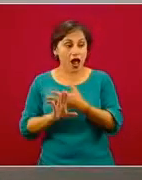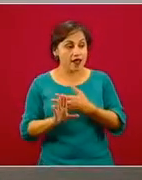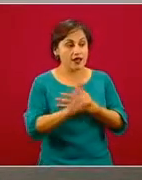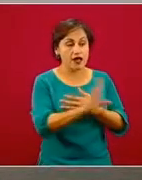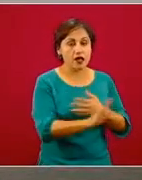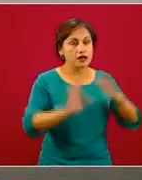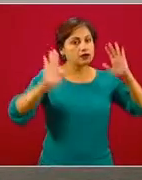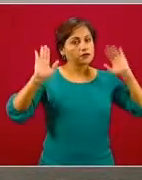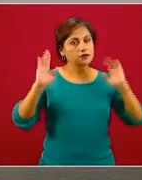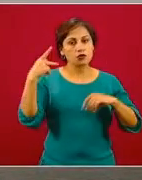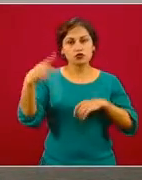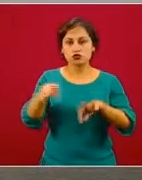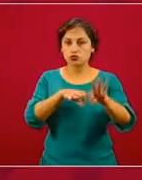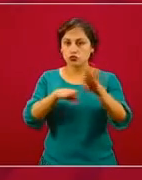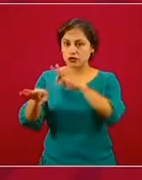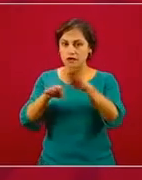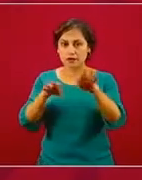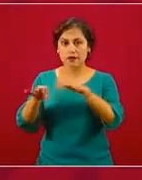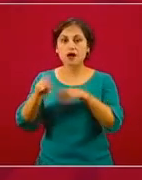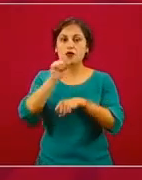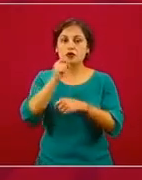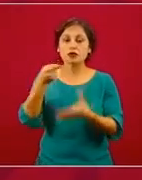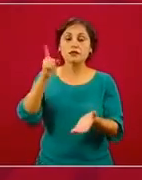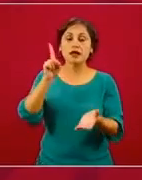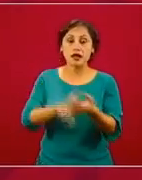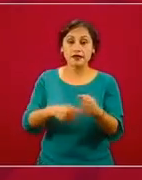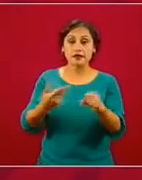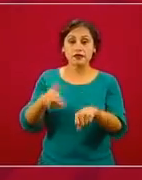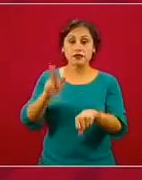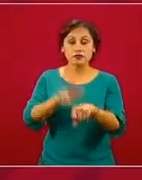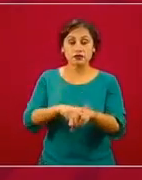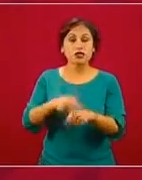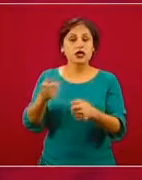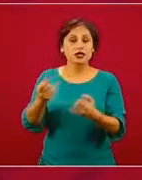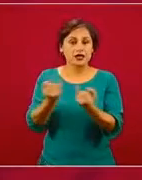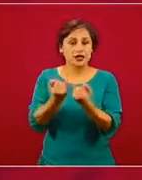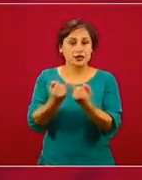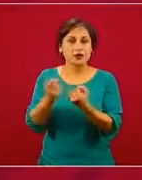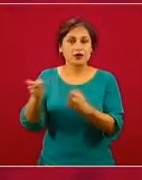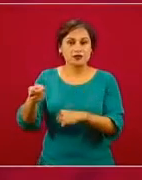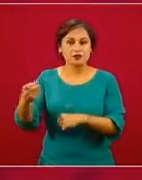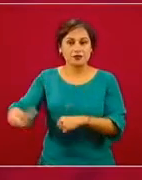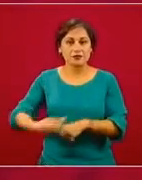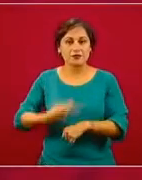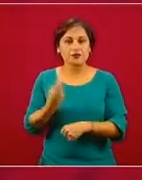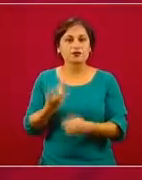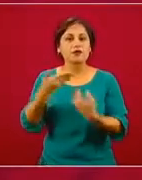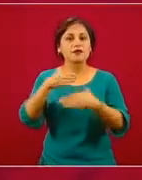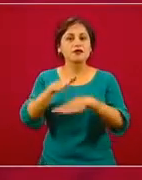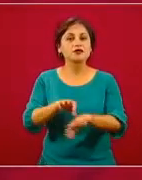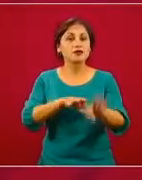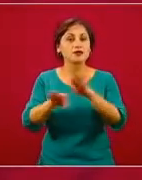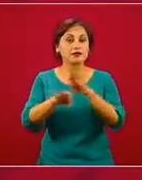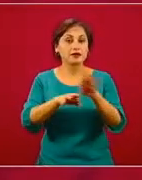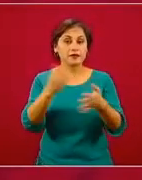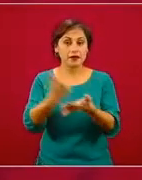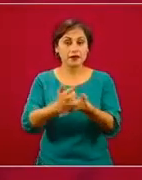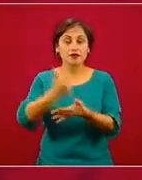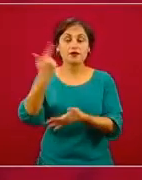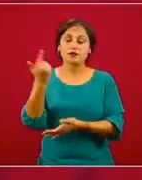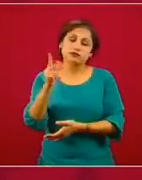isolated. They are executing their duties. They are doing their